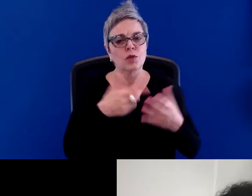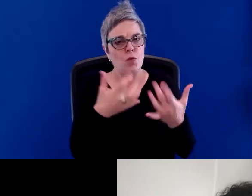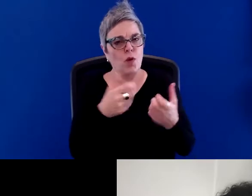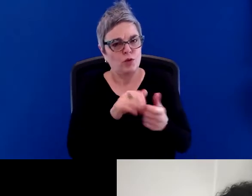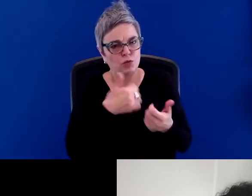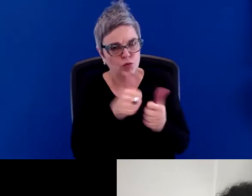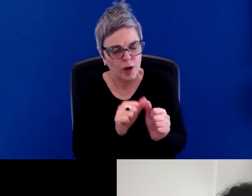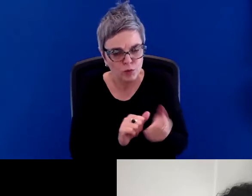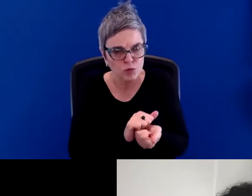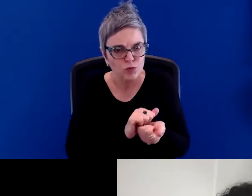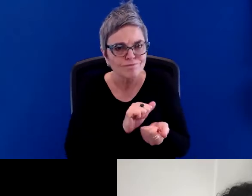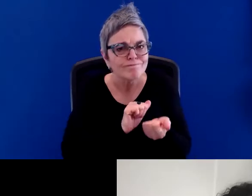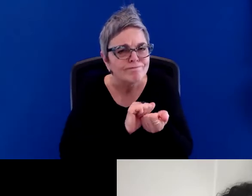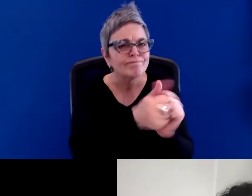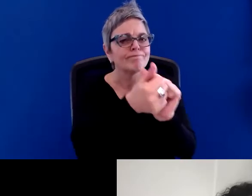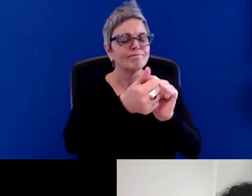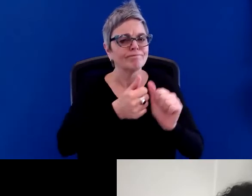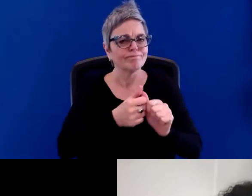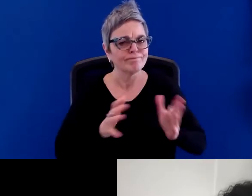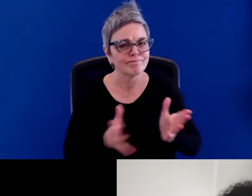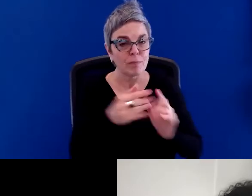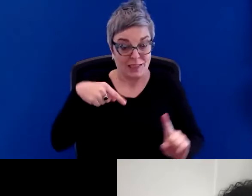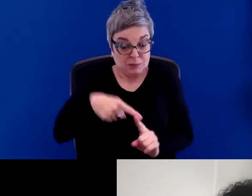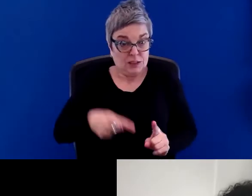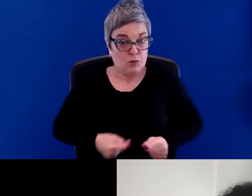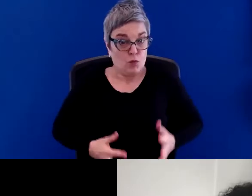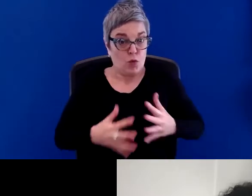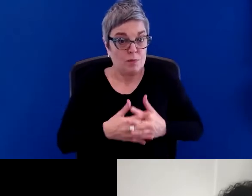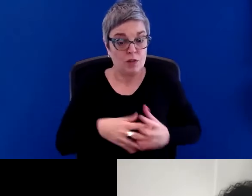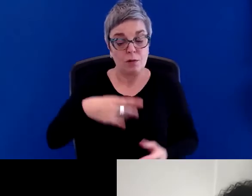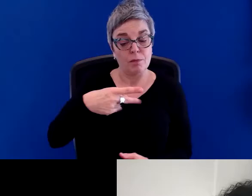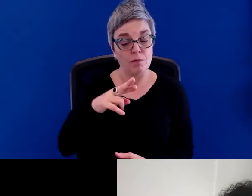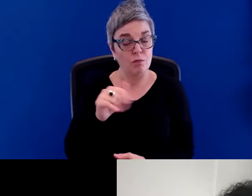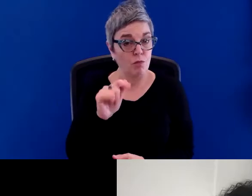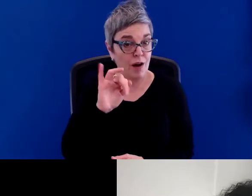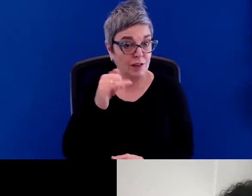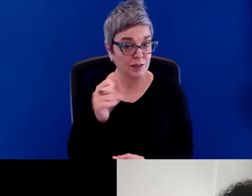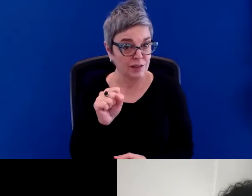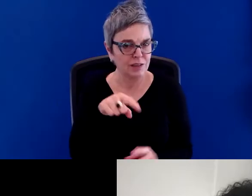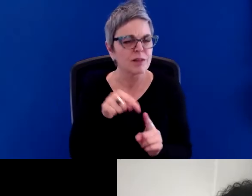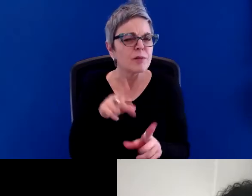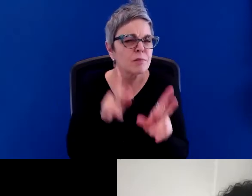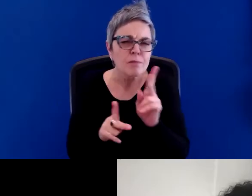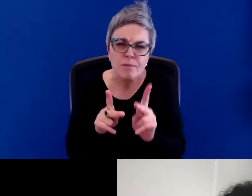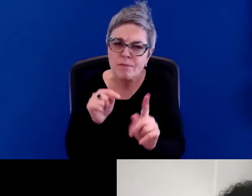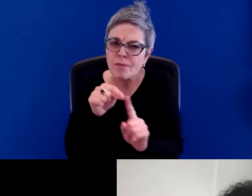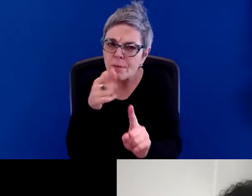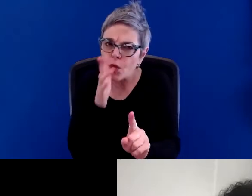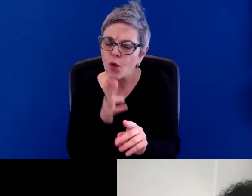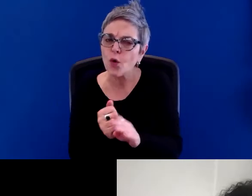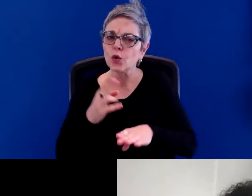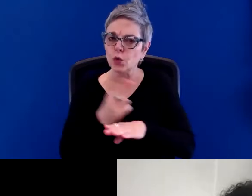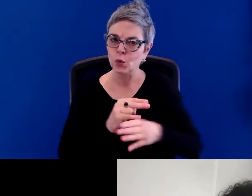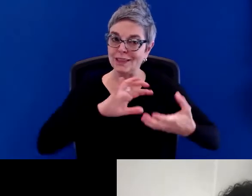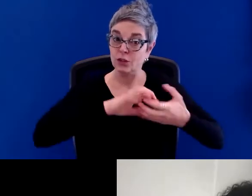more specifically. The activists here are intentionally utilizing intersectionality to